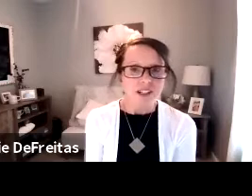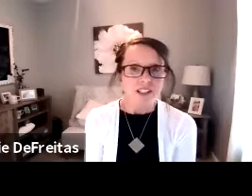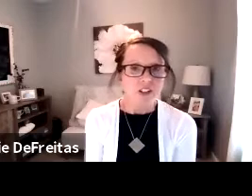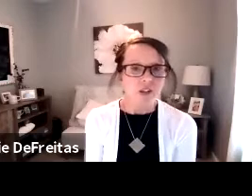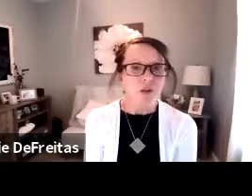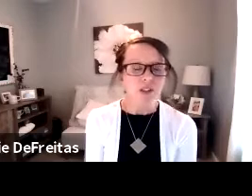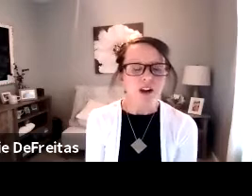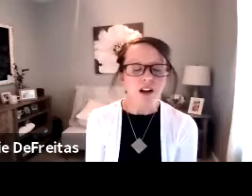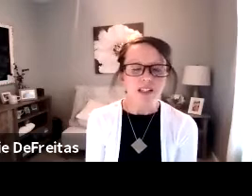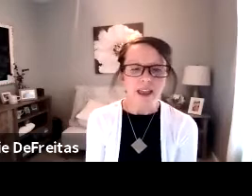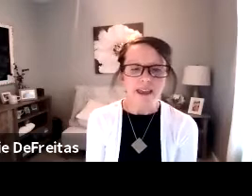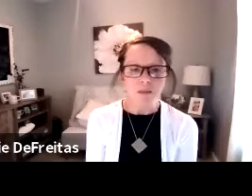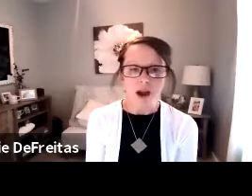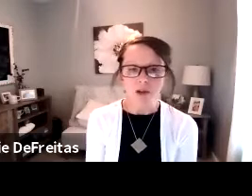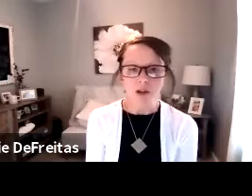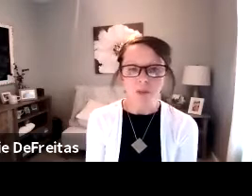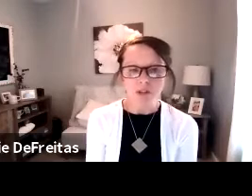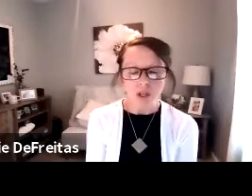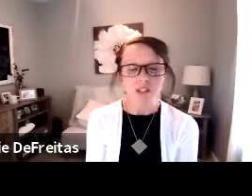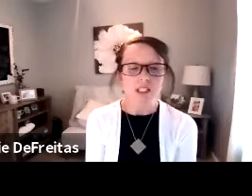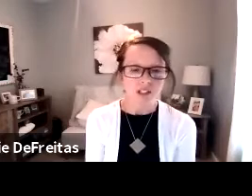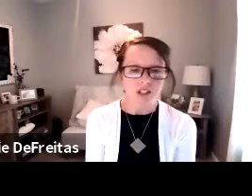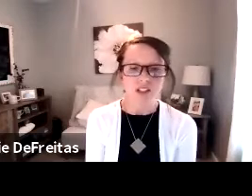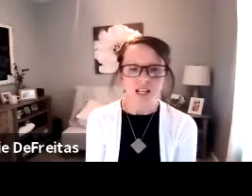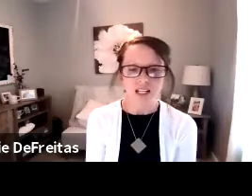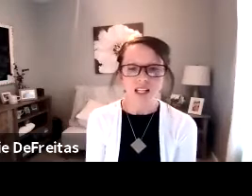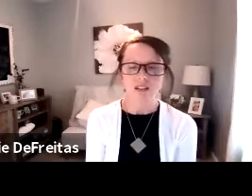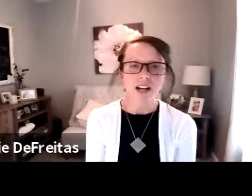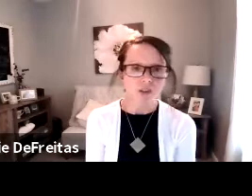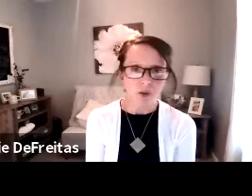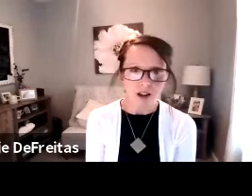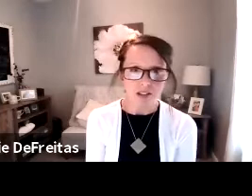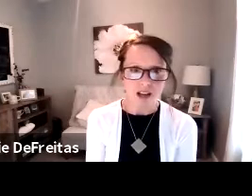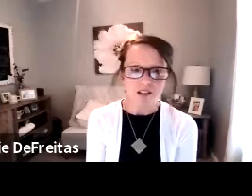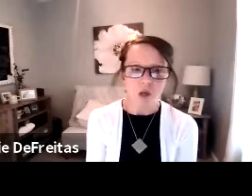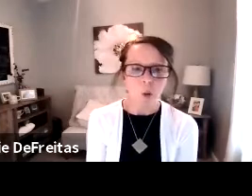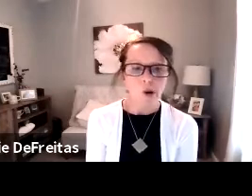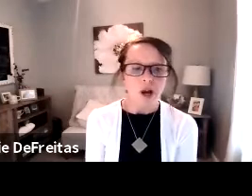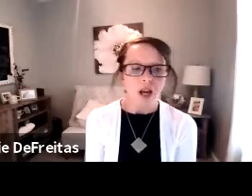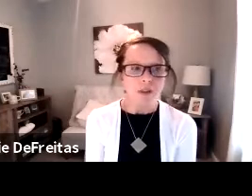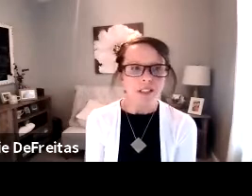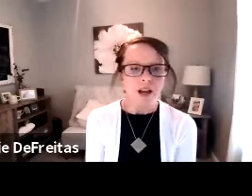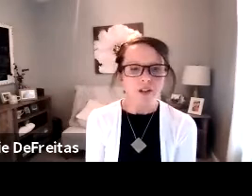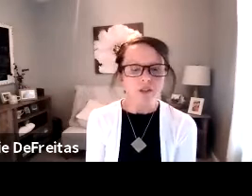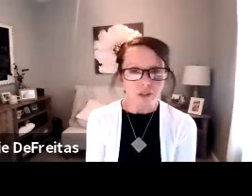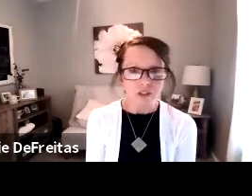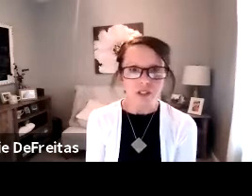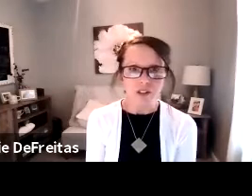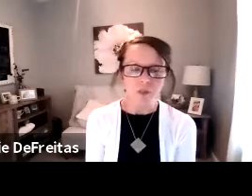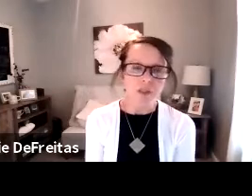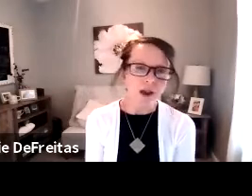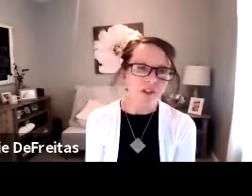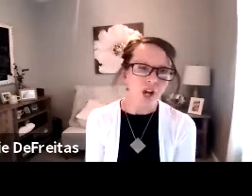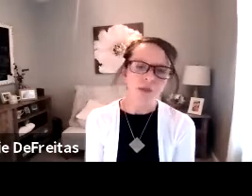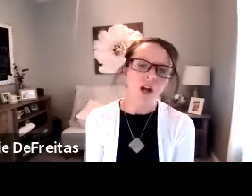Jim was invited to talk today about post-COVID conditions and the ADA interactive process. So I'm going to tell you first